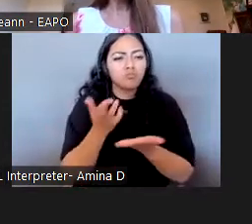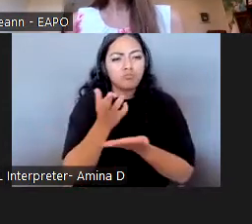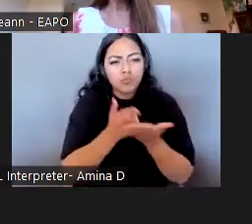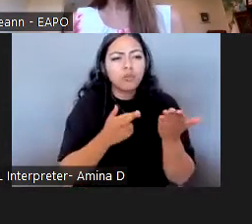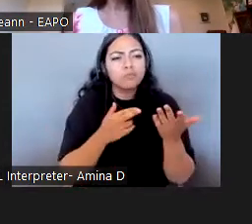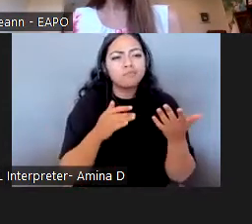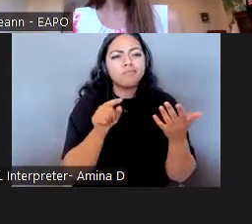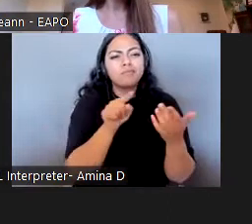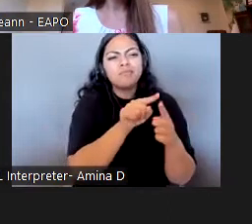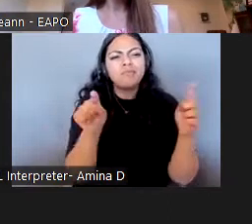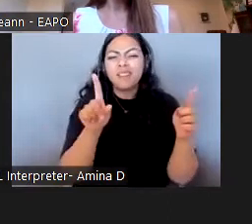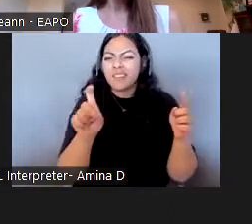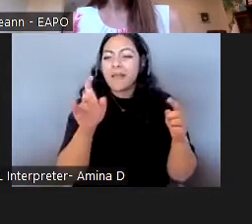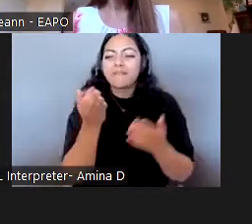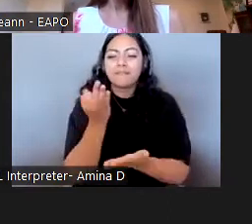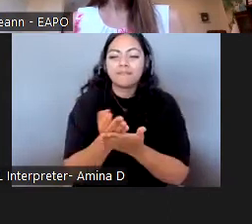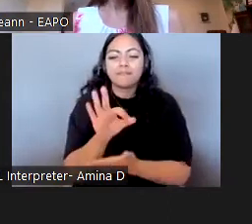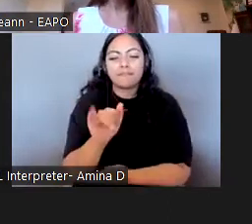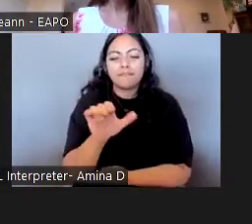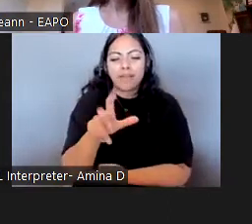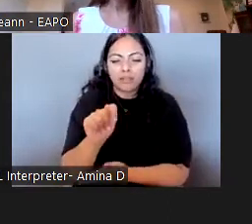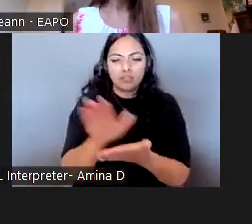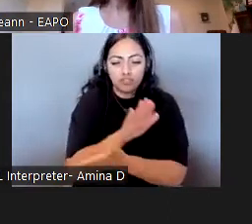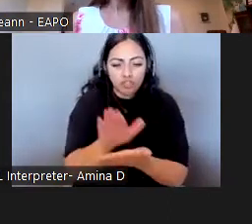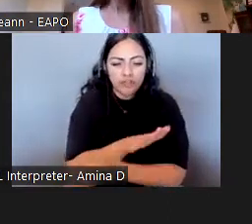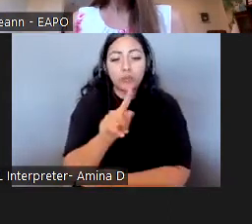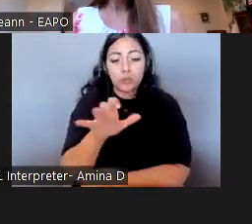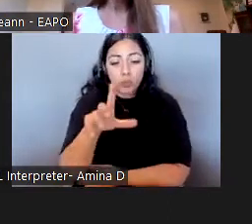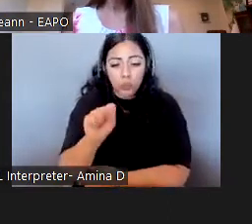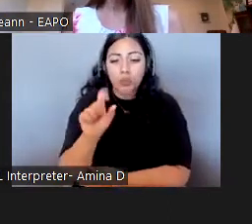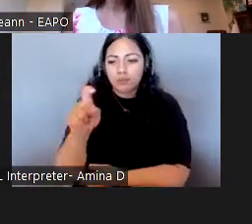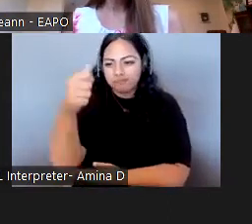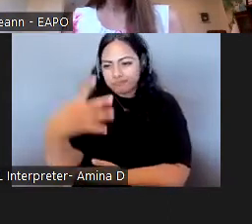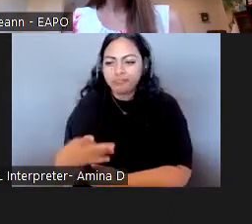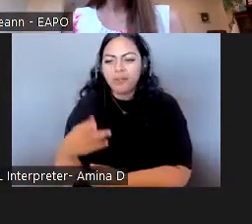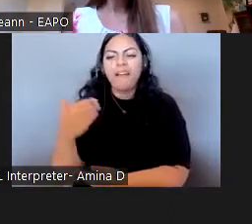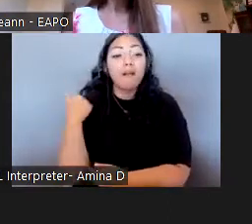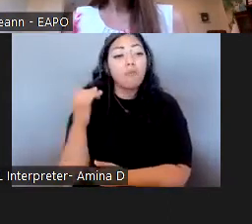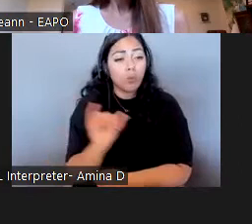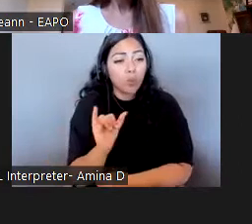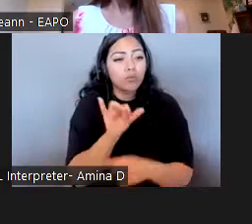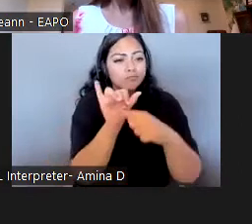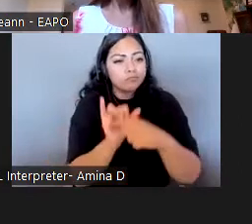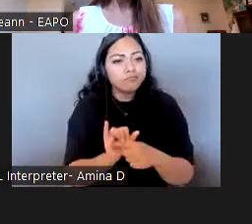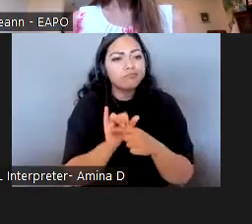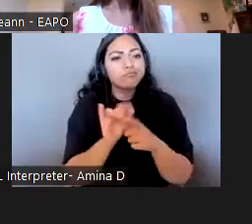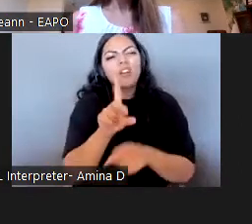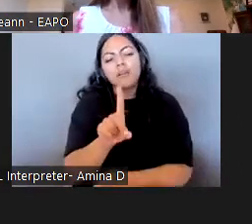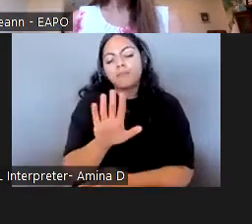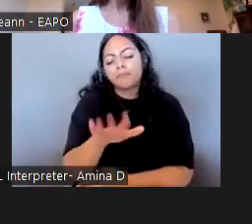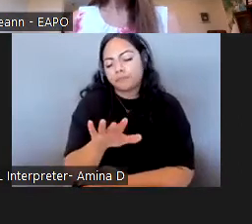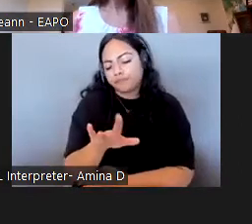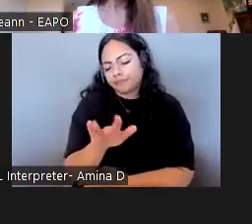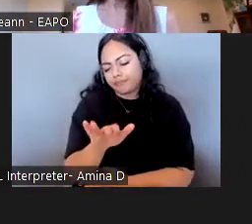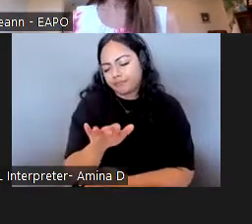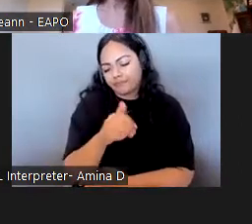sheets and tools. We have directories. We do have a module around emotional abuse. You know, we haven't updated that